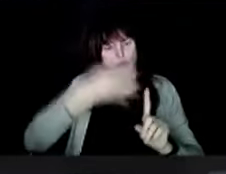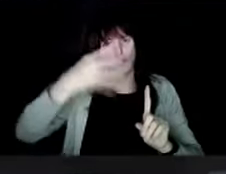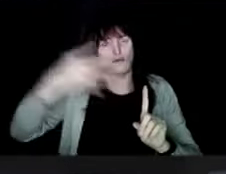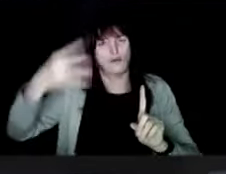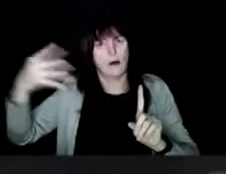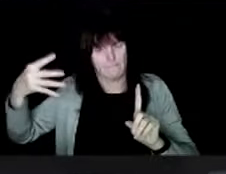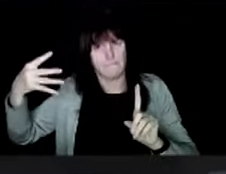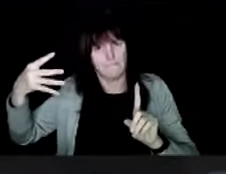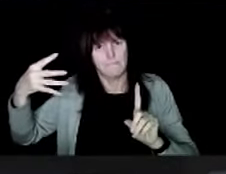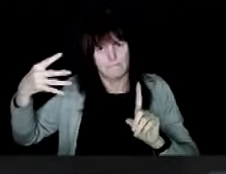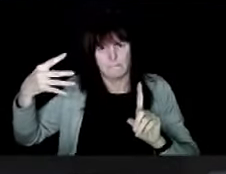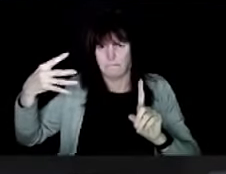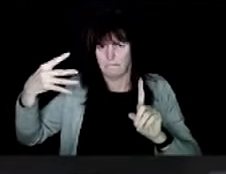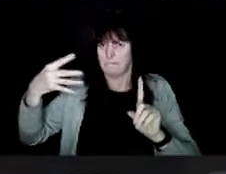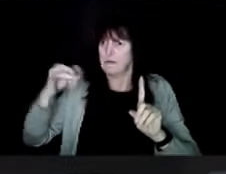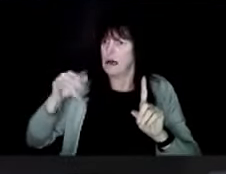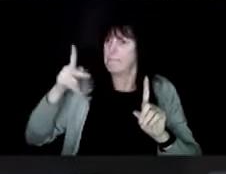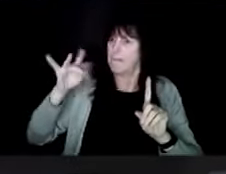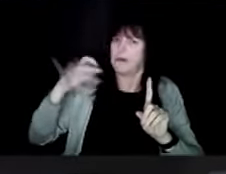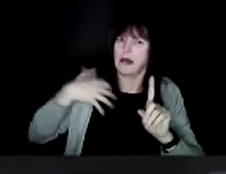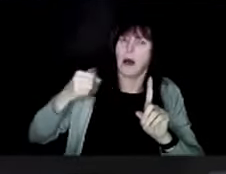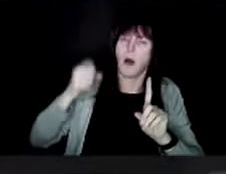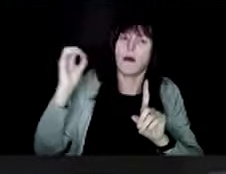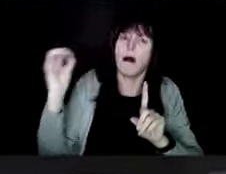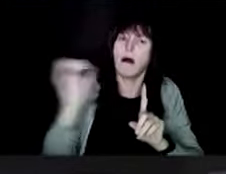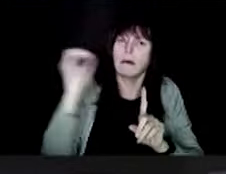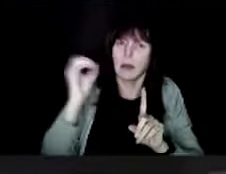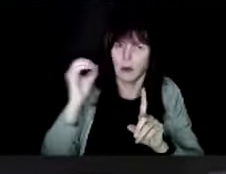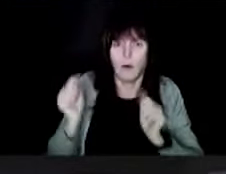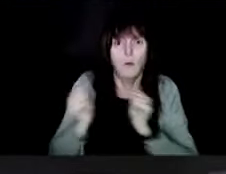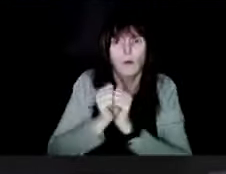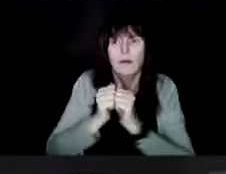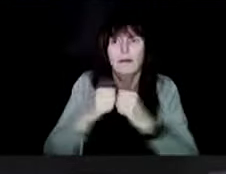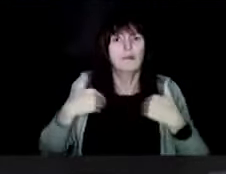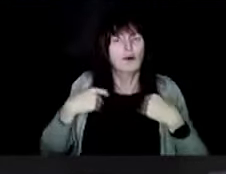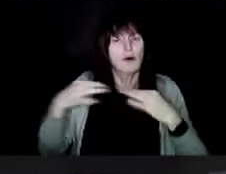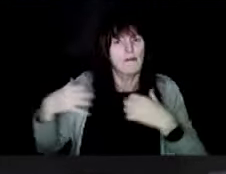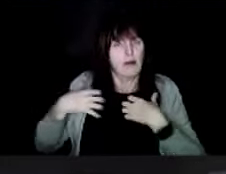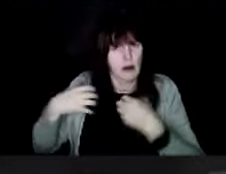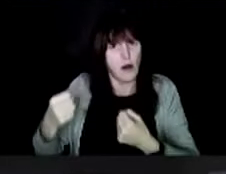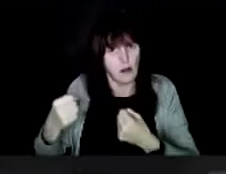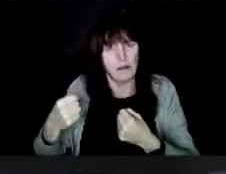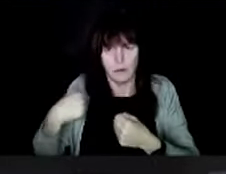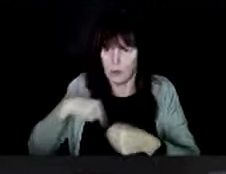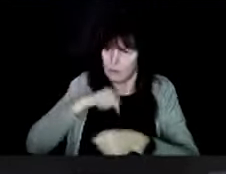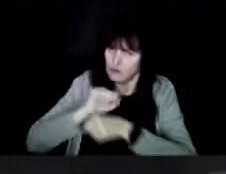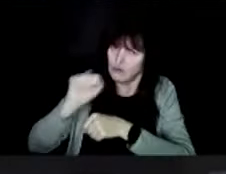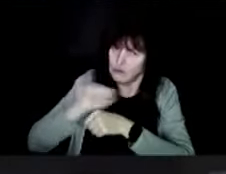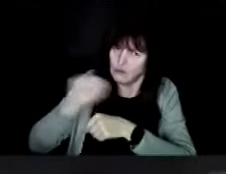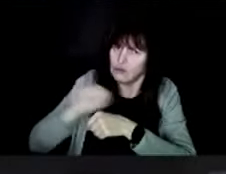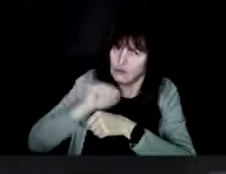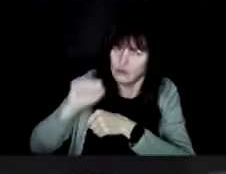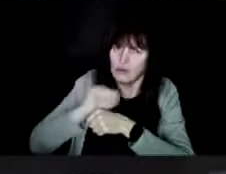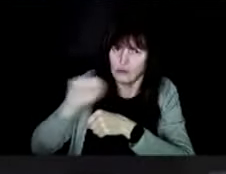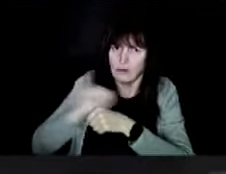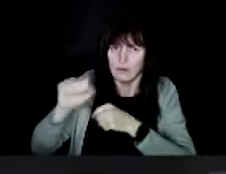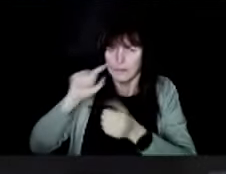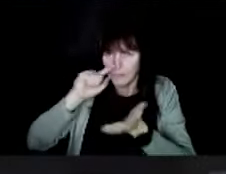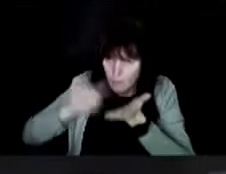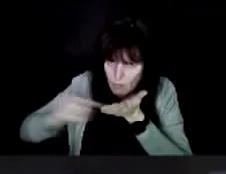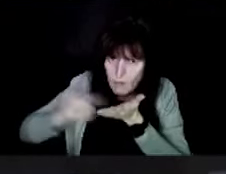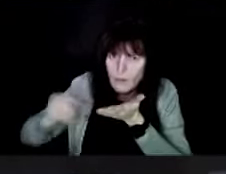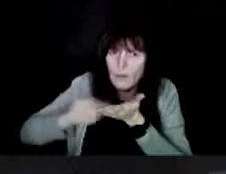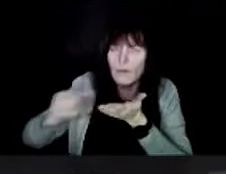be able to predict when we're going to see any further clarity on Omicron decreasing and